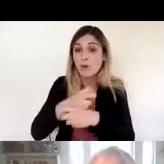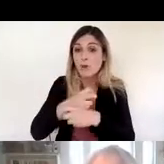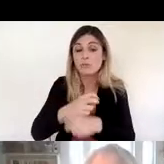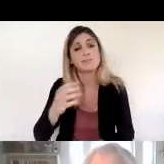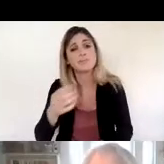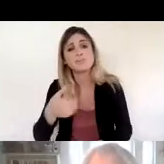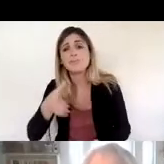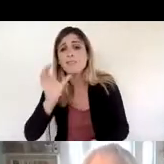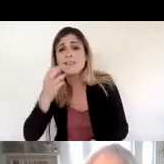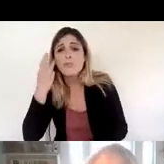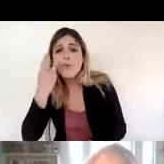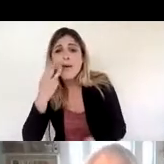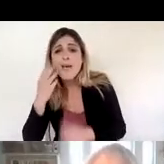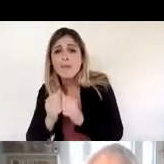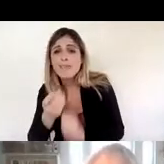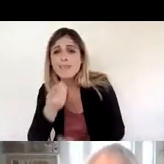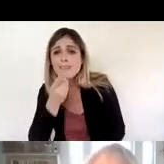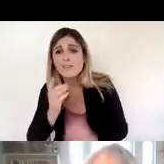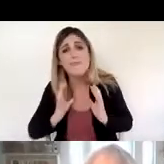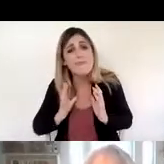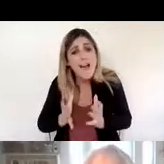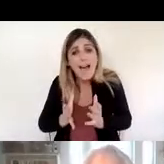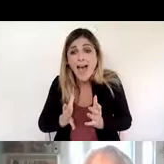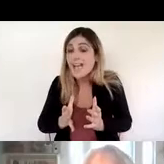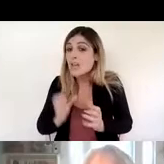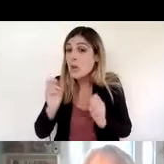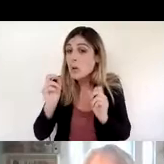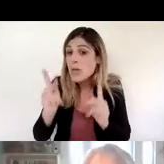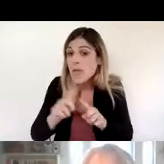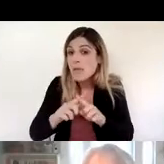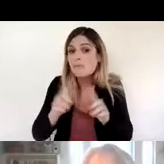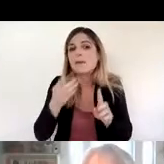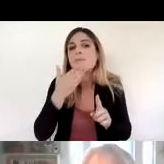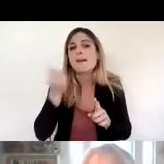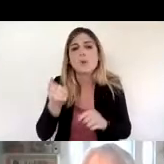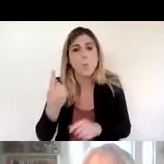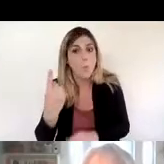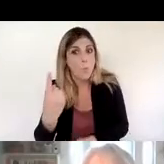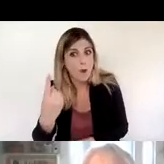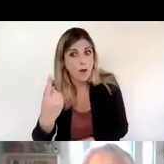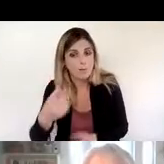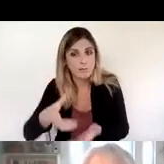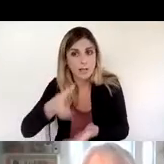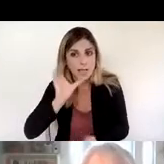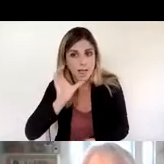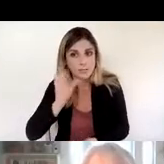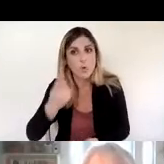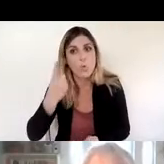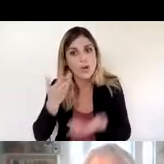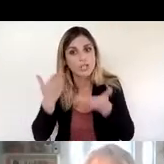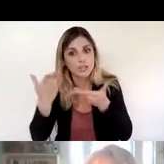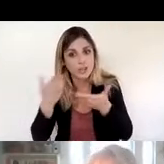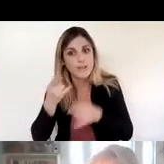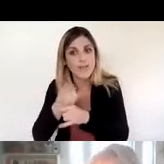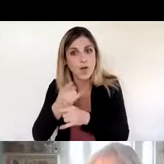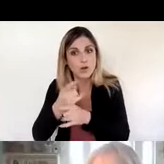something that you enjoy, but there are lots of good reasons to stick with just one glass of one serving of alcohol